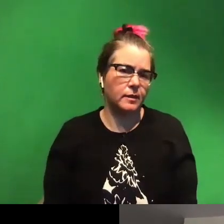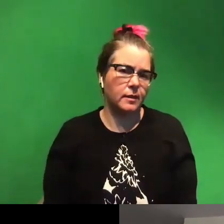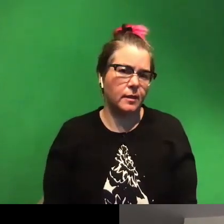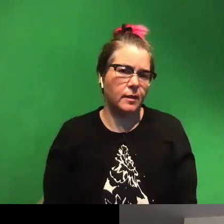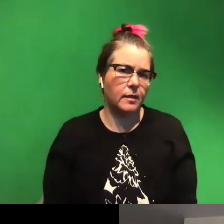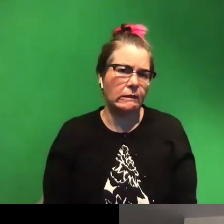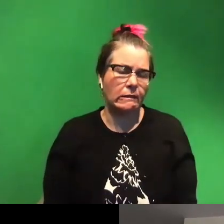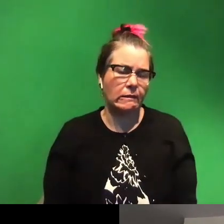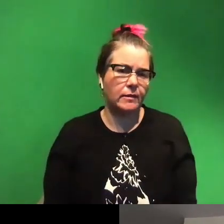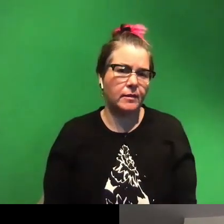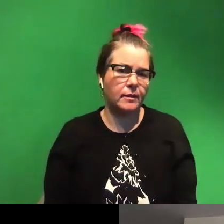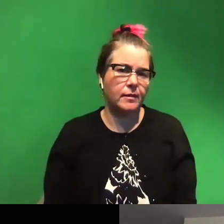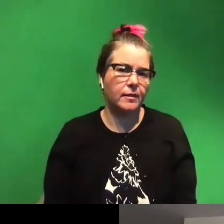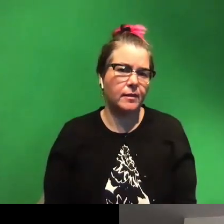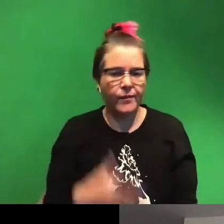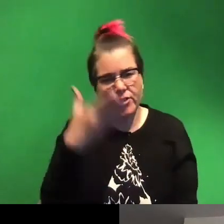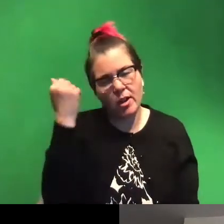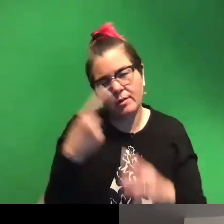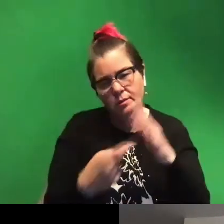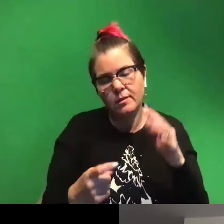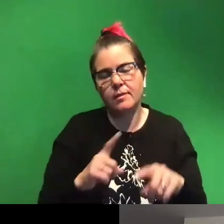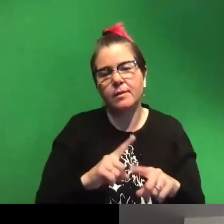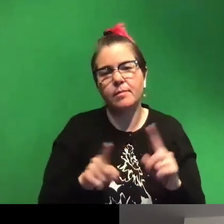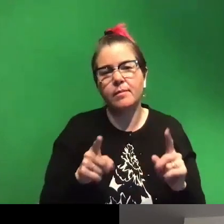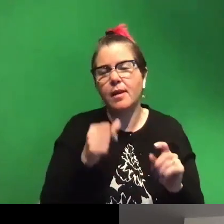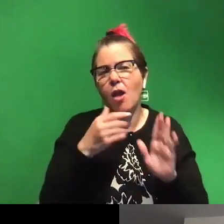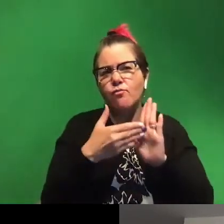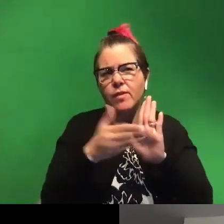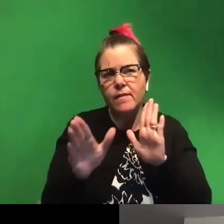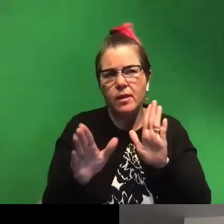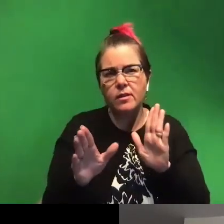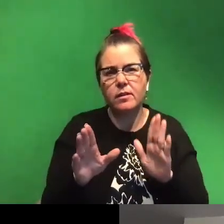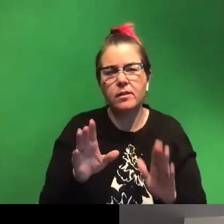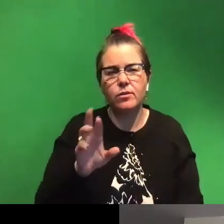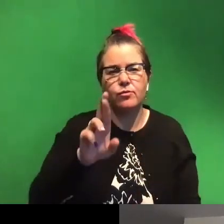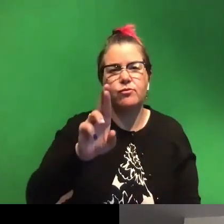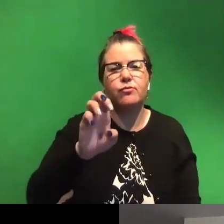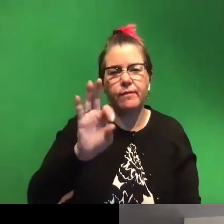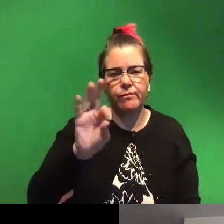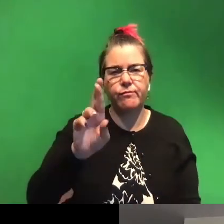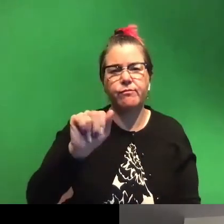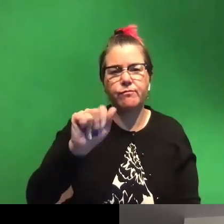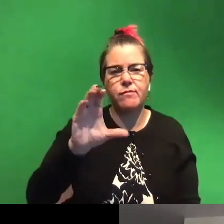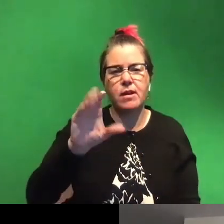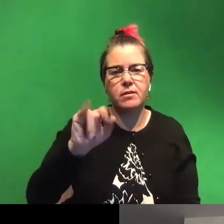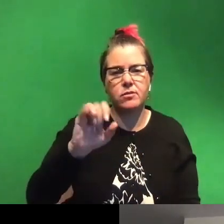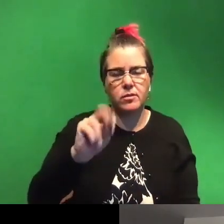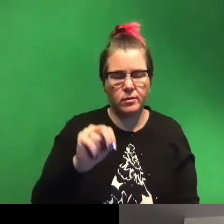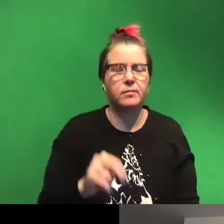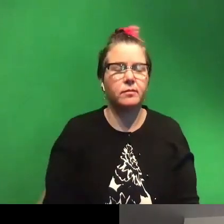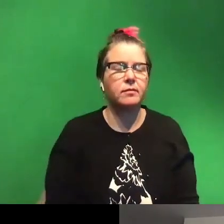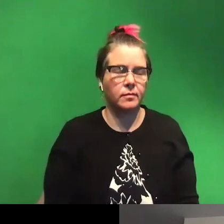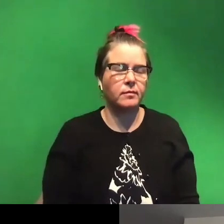God, I forgot it, but it's not reflection. It's refraction. Refraction. Okay, cool. It's